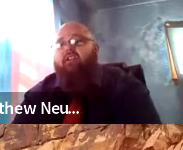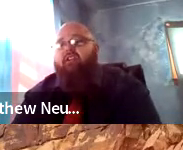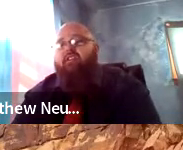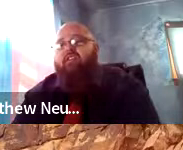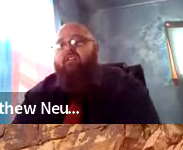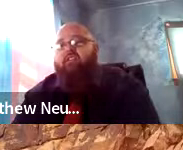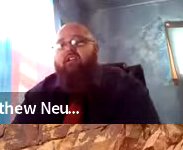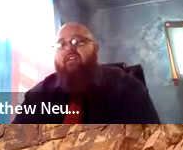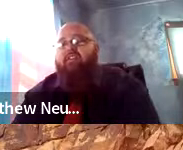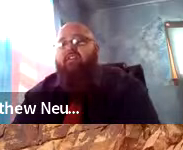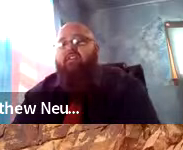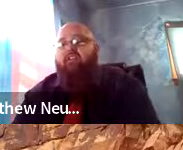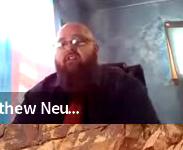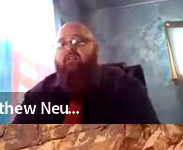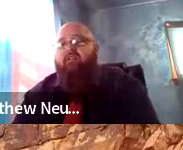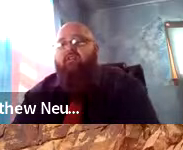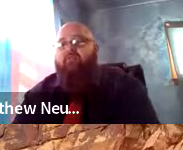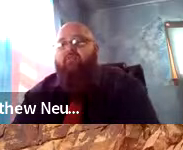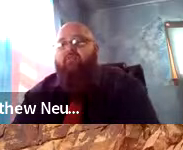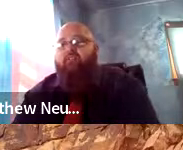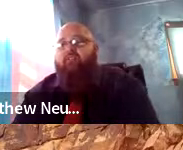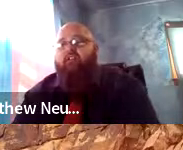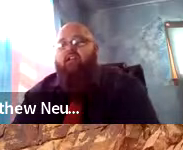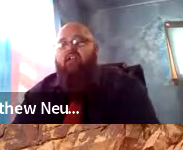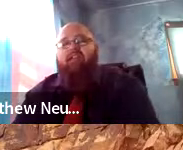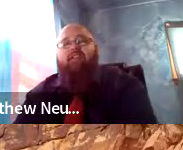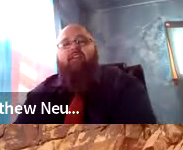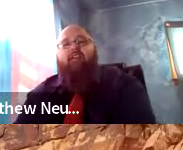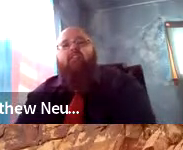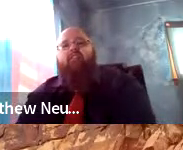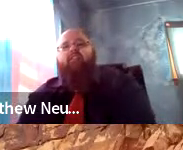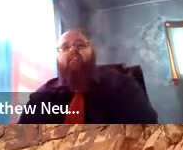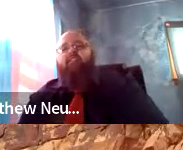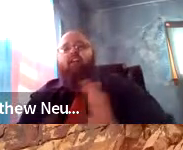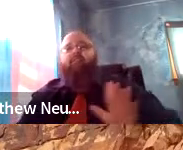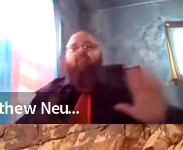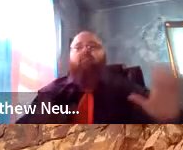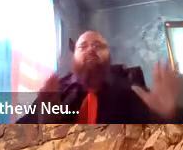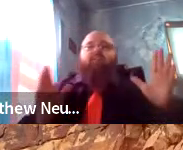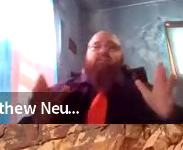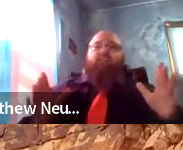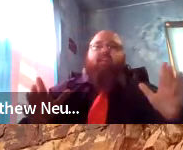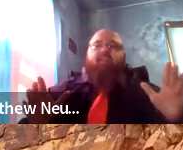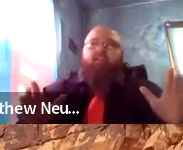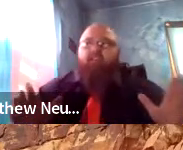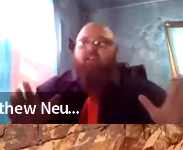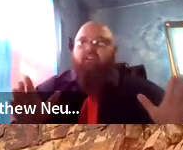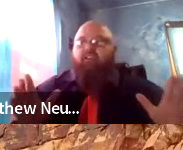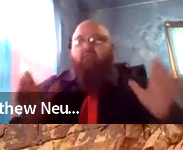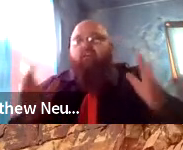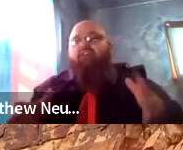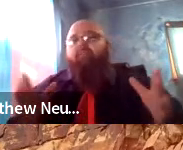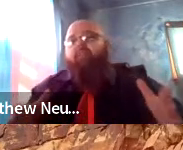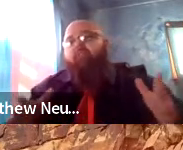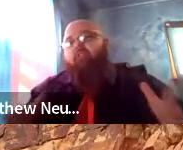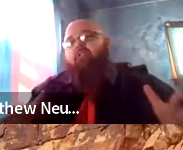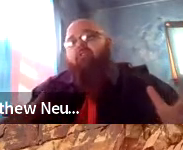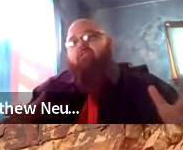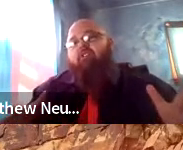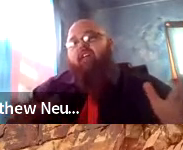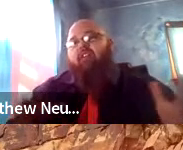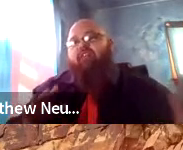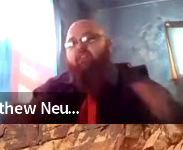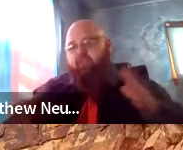close friends in 6 years. And I stopped him and I said, so most